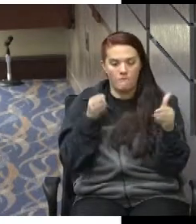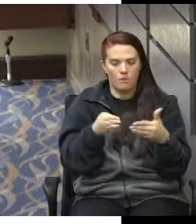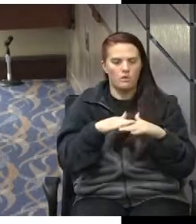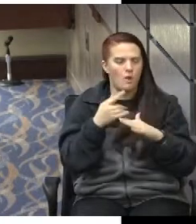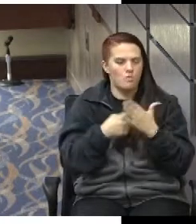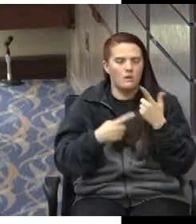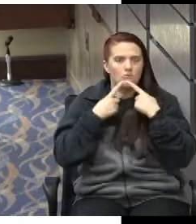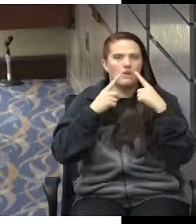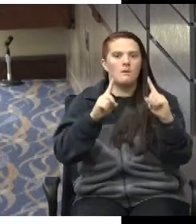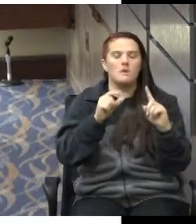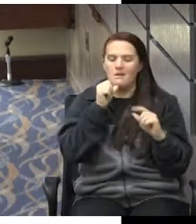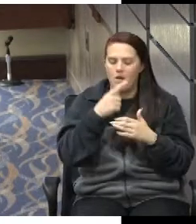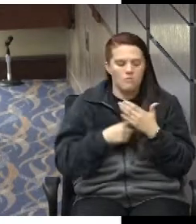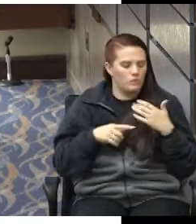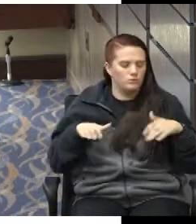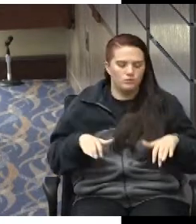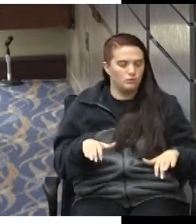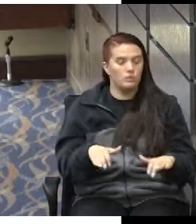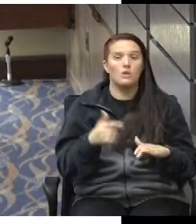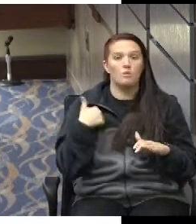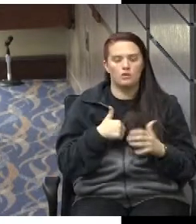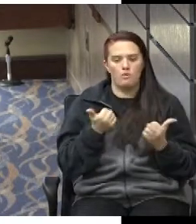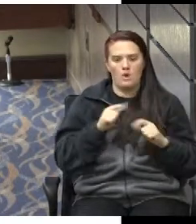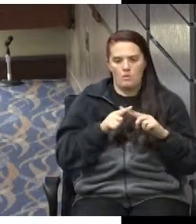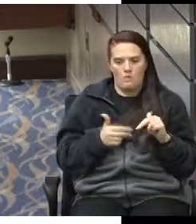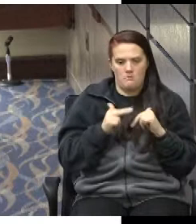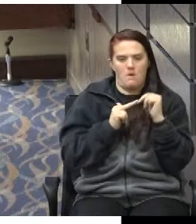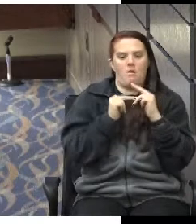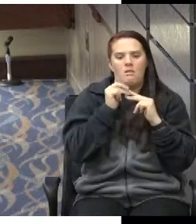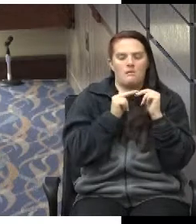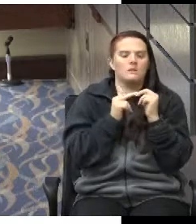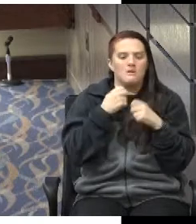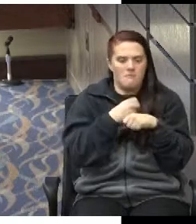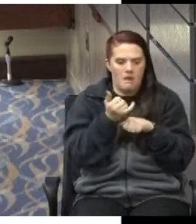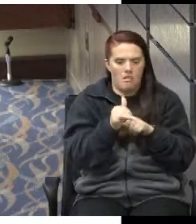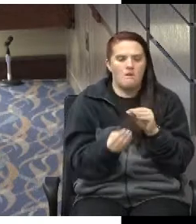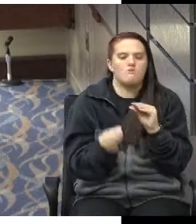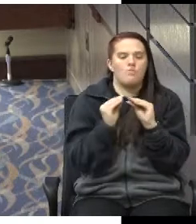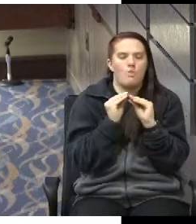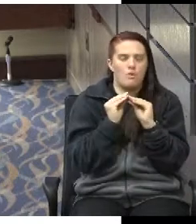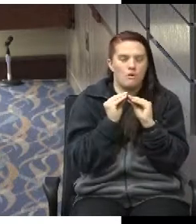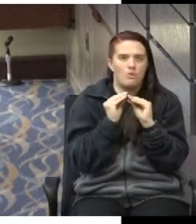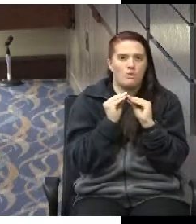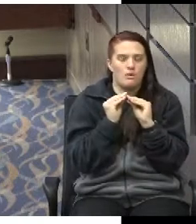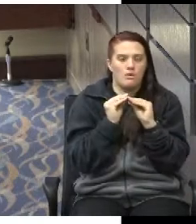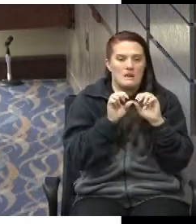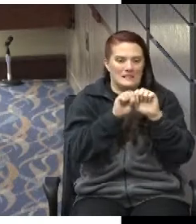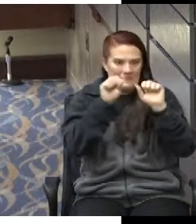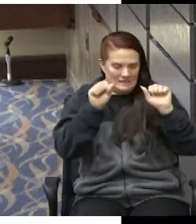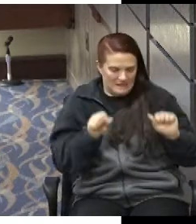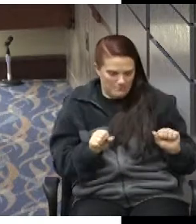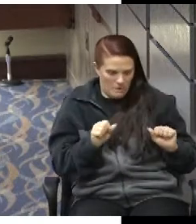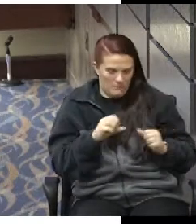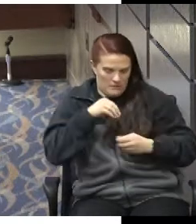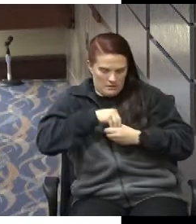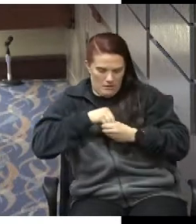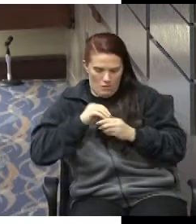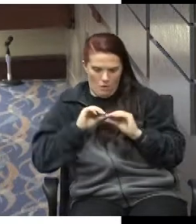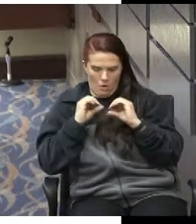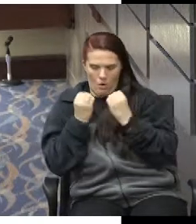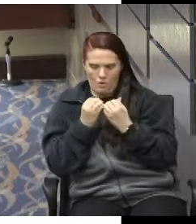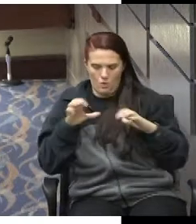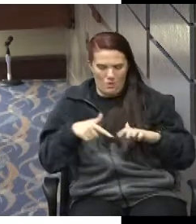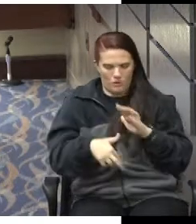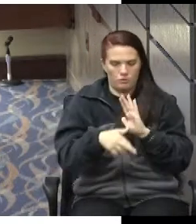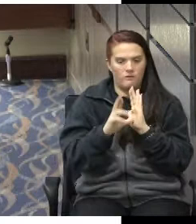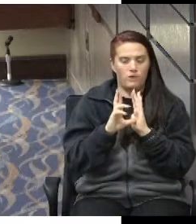it accomplishes, not what it's doing. We're trying to build and, again, make that more systematic inside the organization by doing this review.